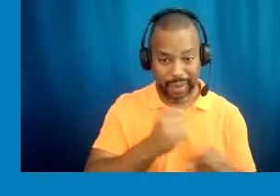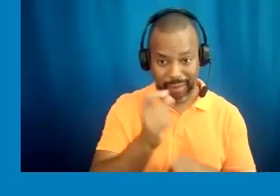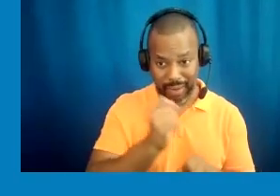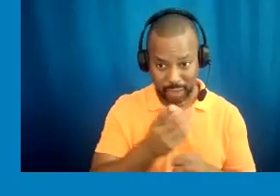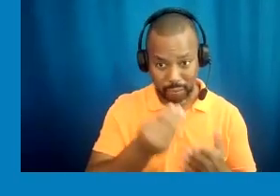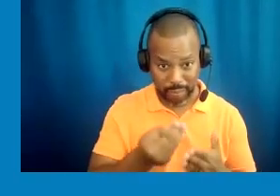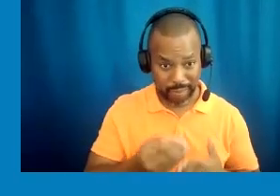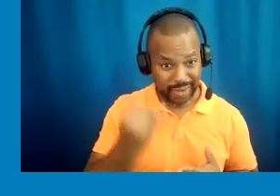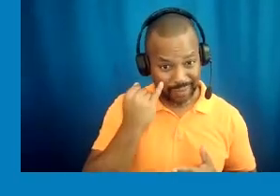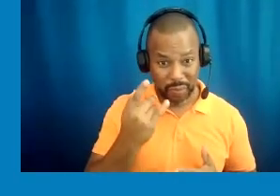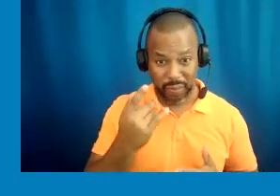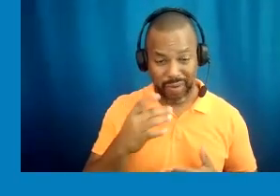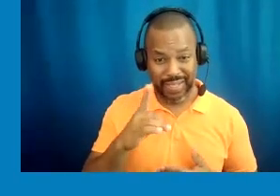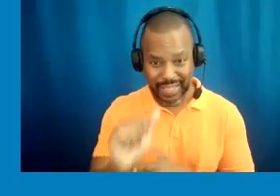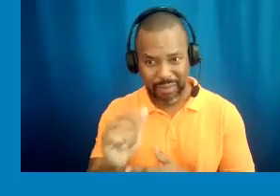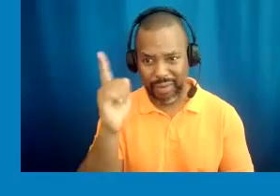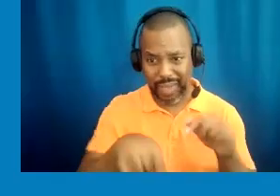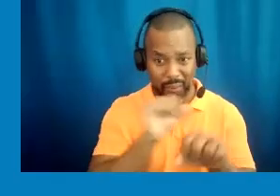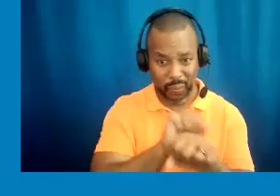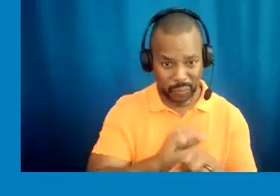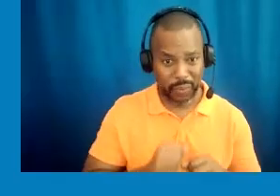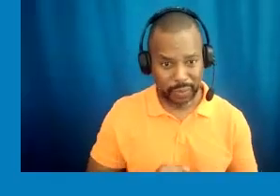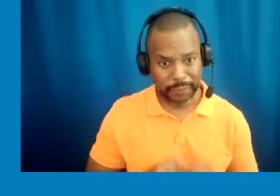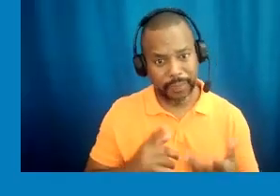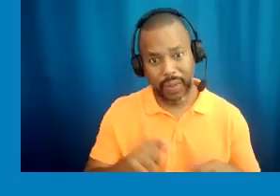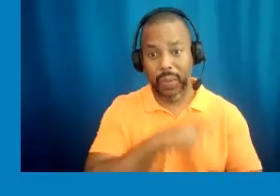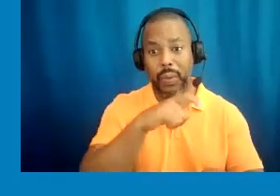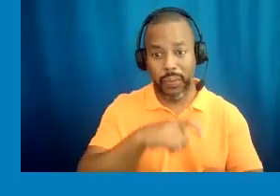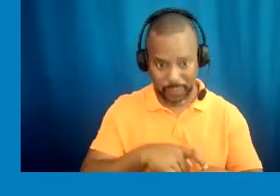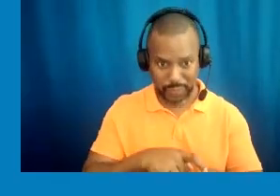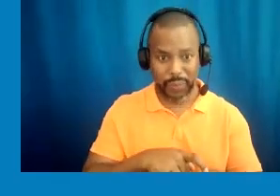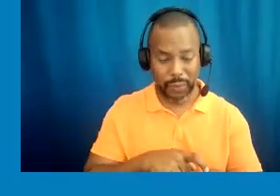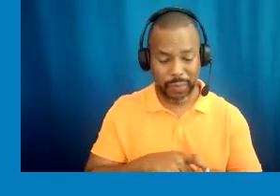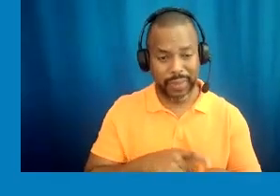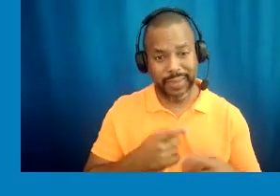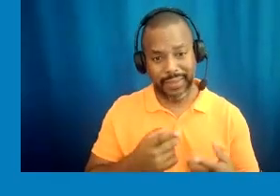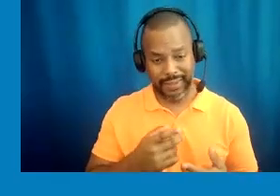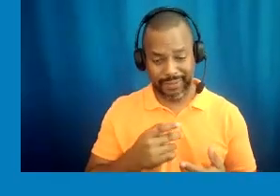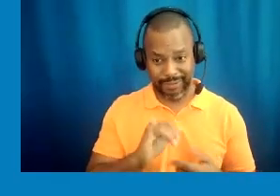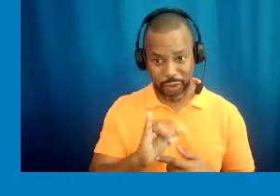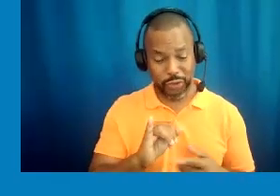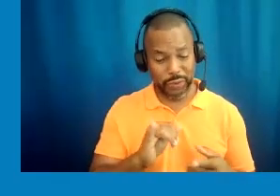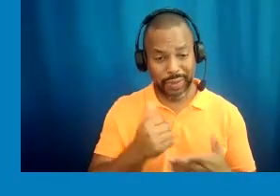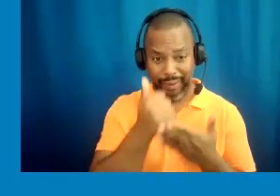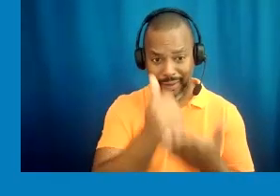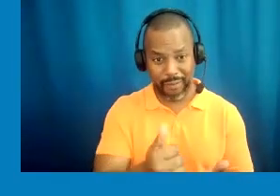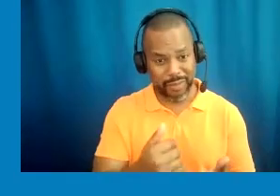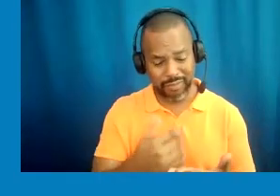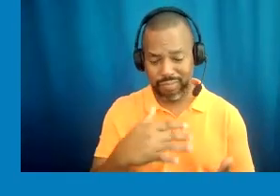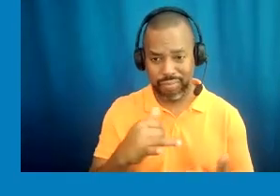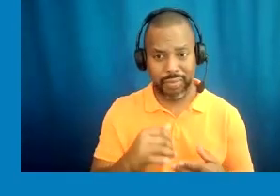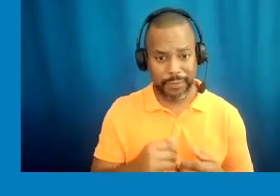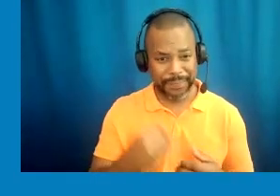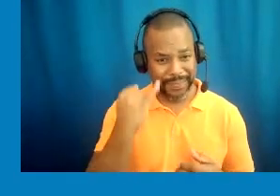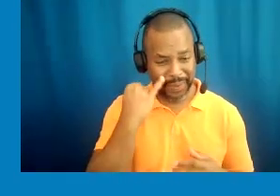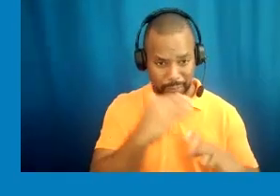disabled and unable to work. So long-term disability insurance is one of the most underrated tools for protecting your well-being, especially your